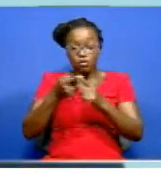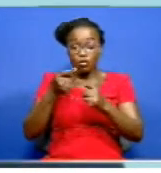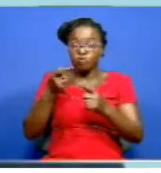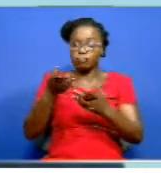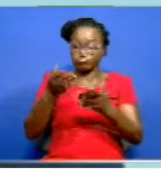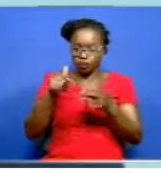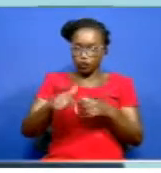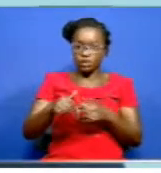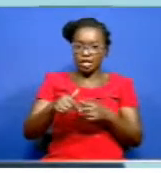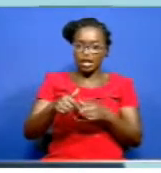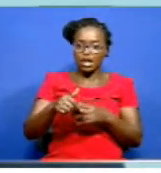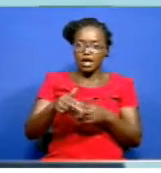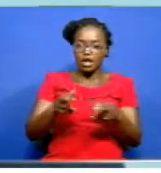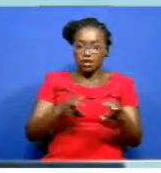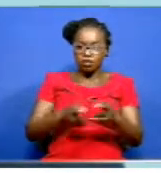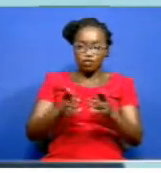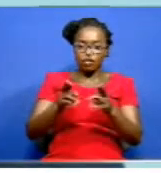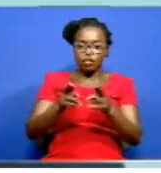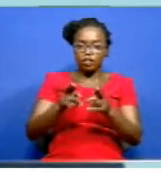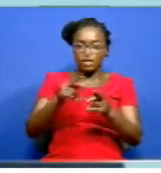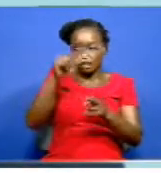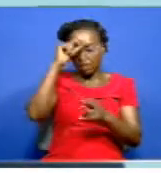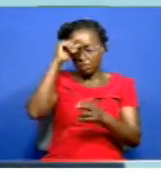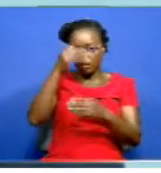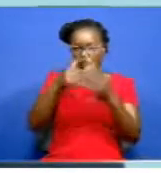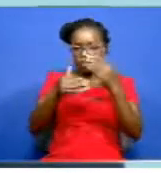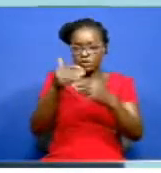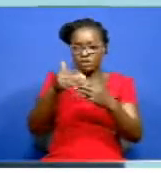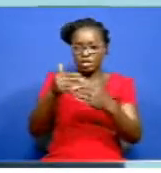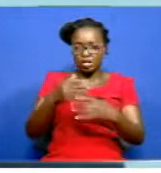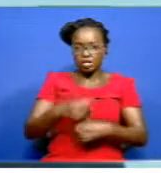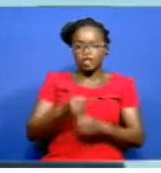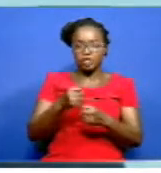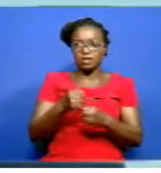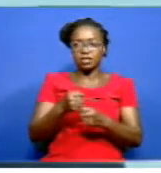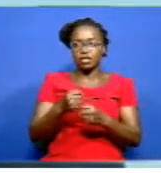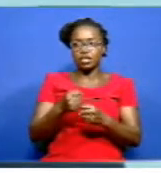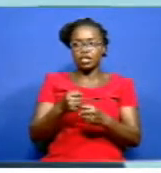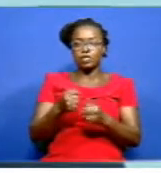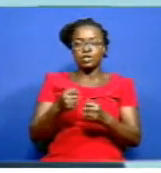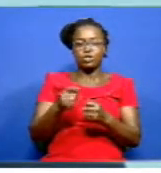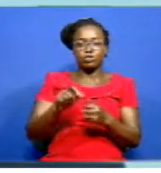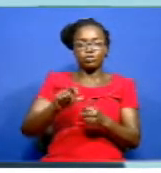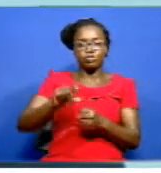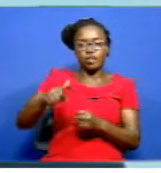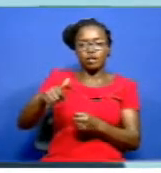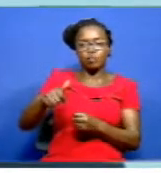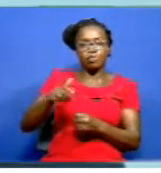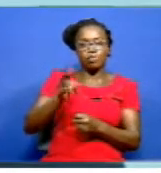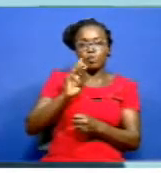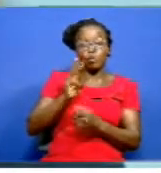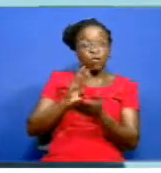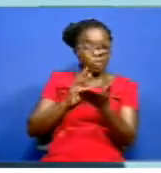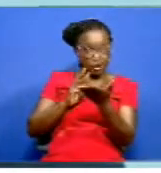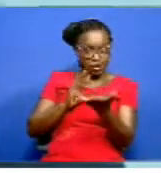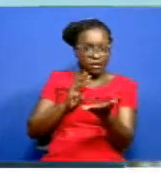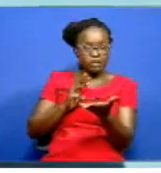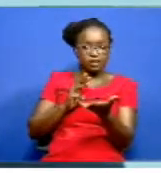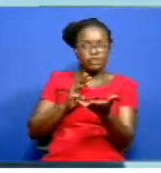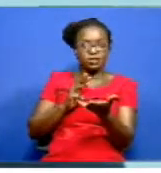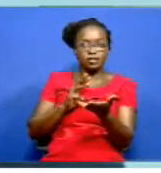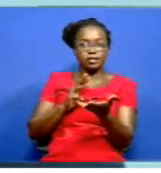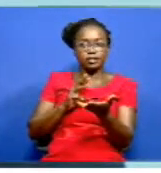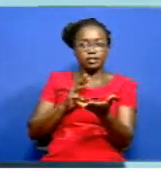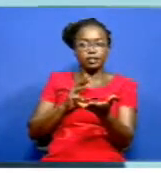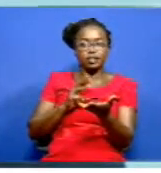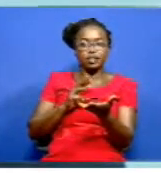government. I trust that before you came over here, you were able to open the tap, and there was water in that tap. That has